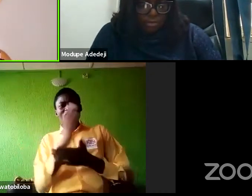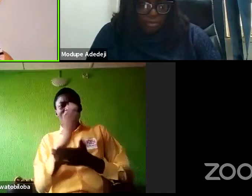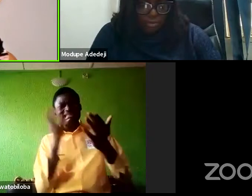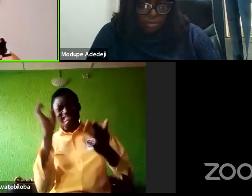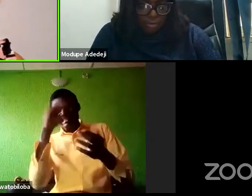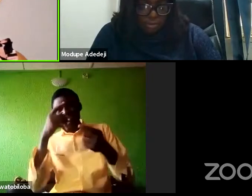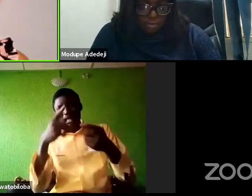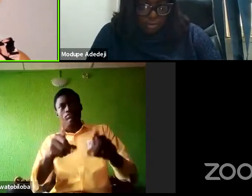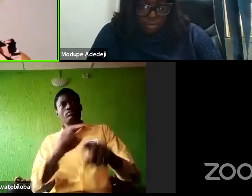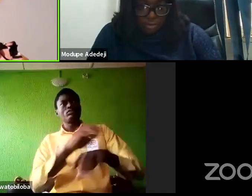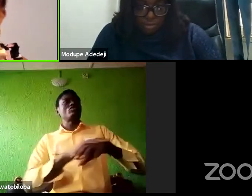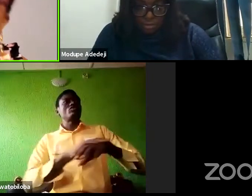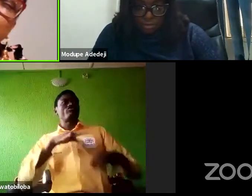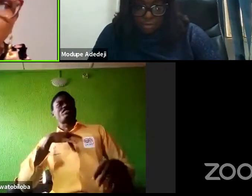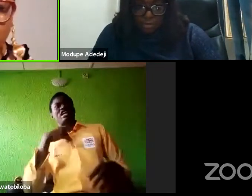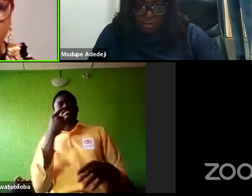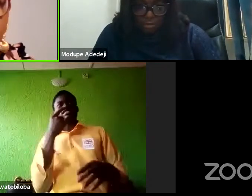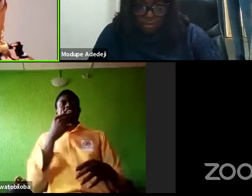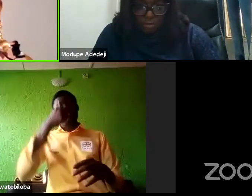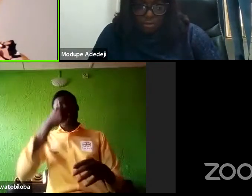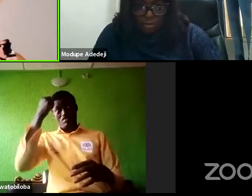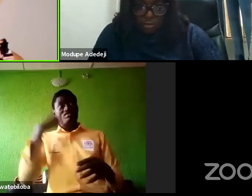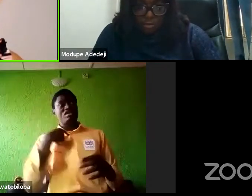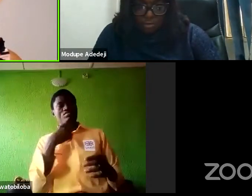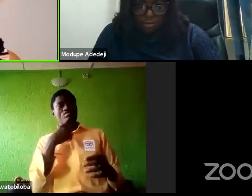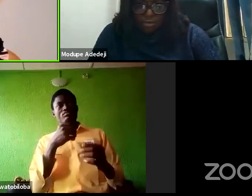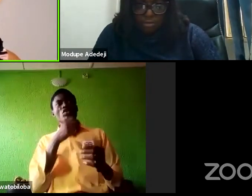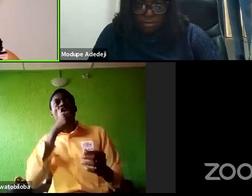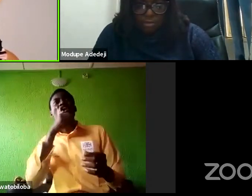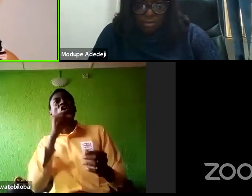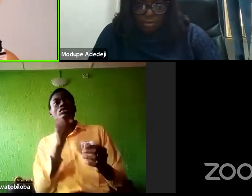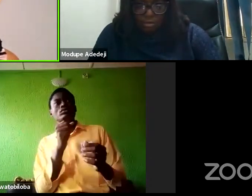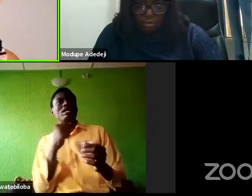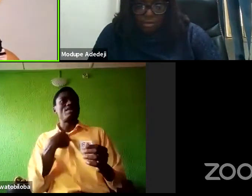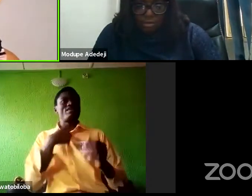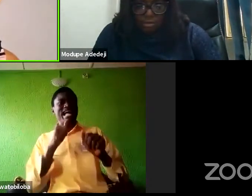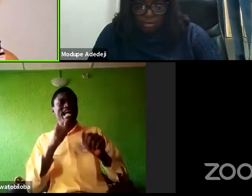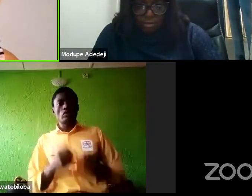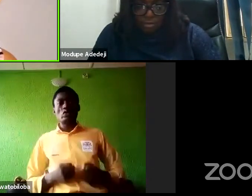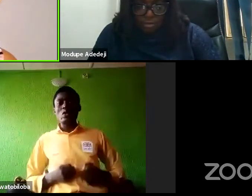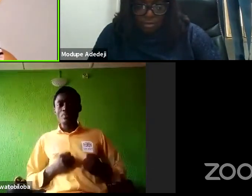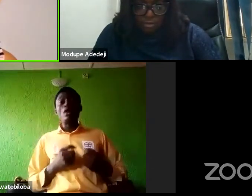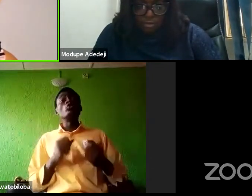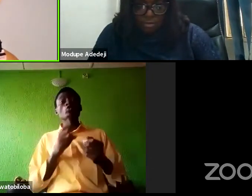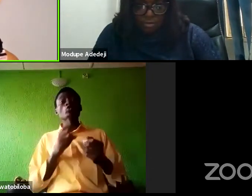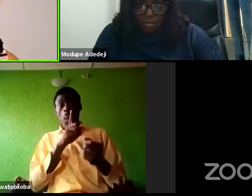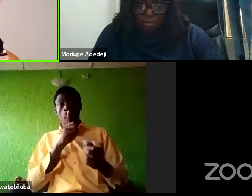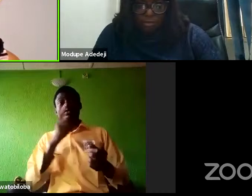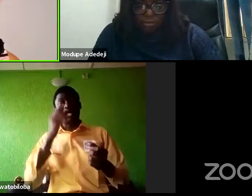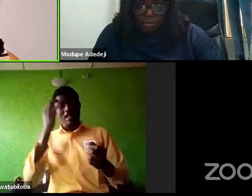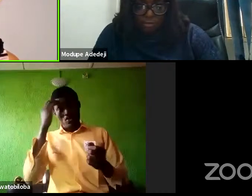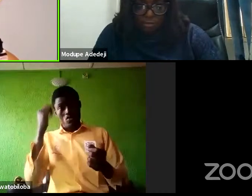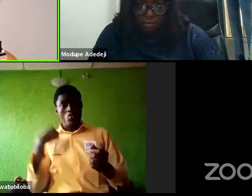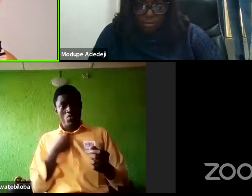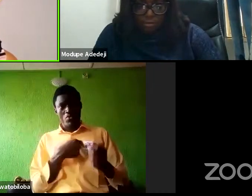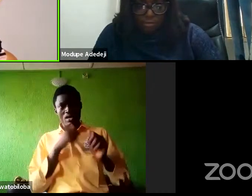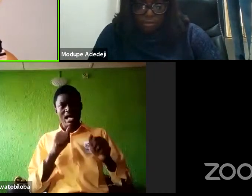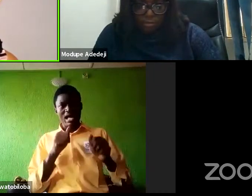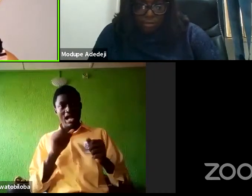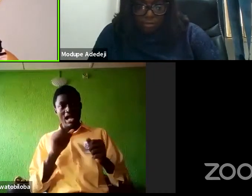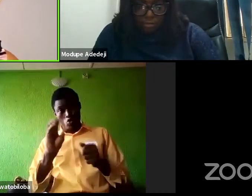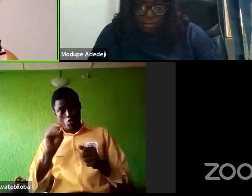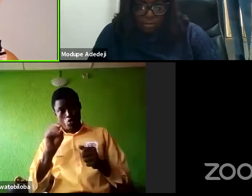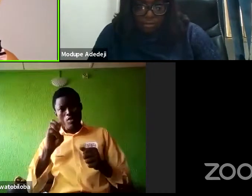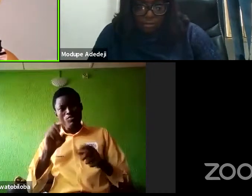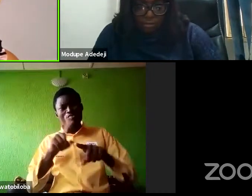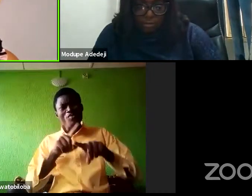oh, I could cope. I know that we can cope, but we need to seek help. We need to seek help. We need to see it as